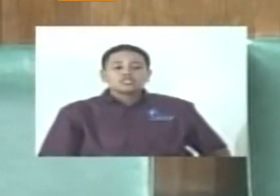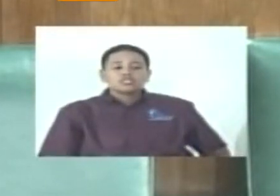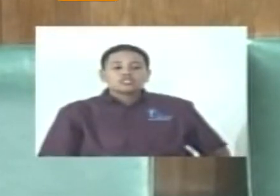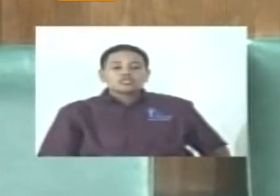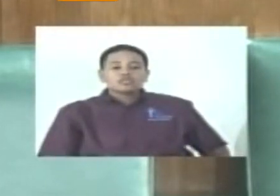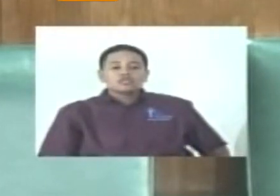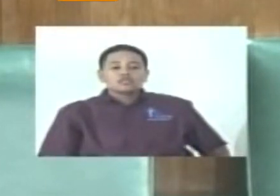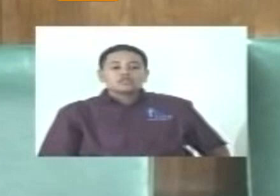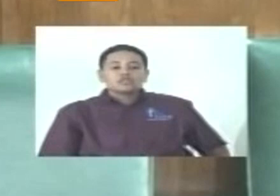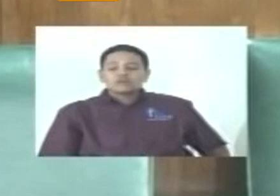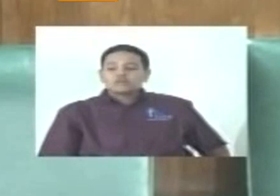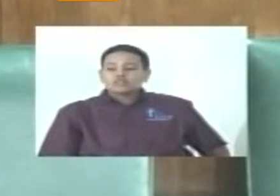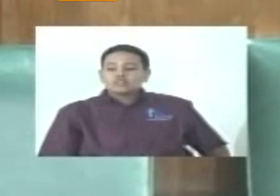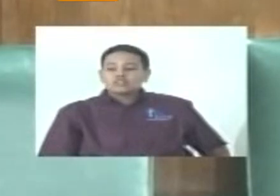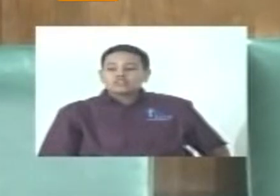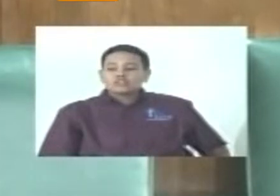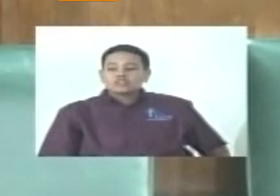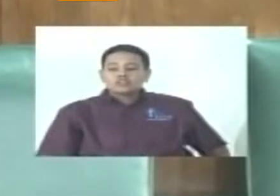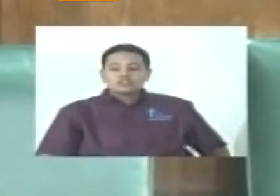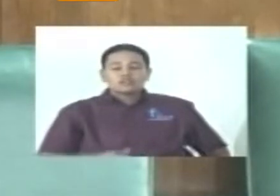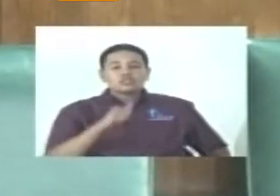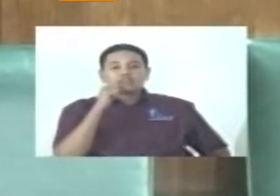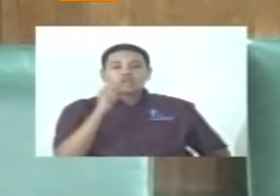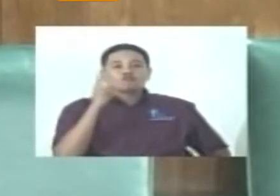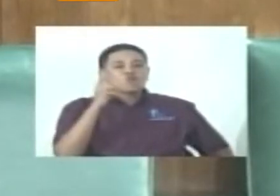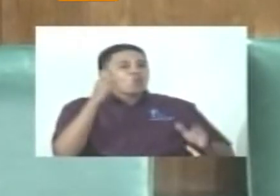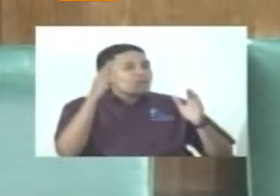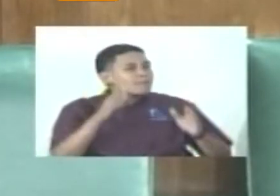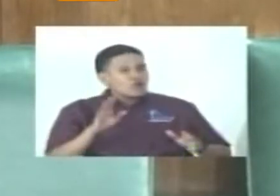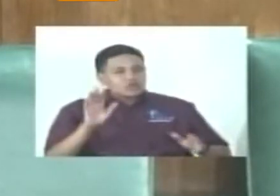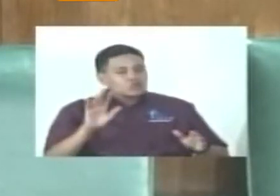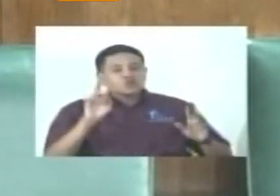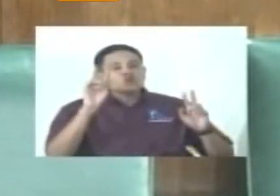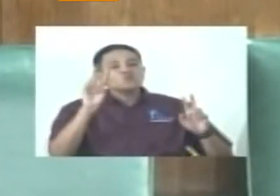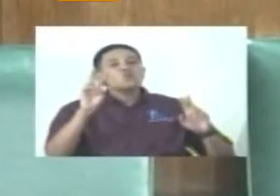recorded. And those two